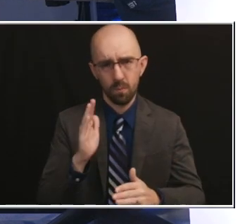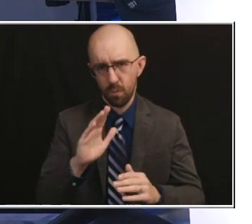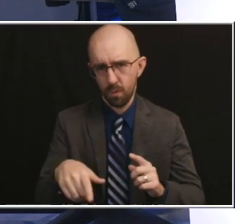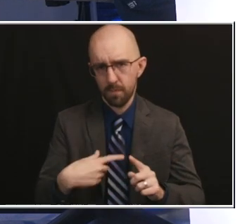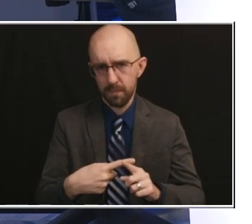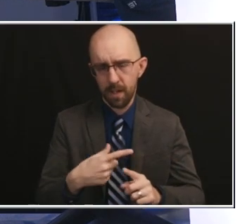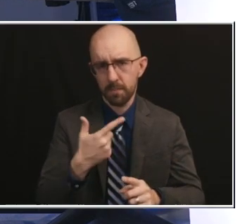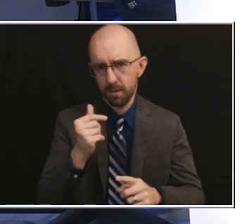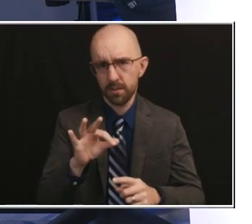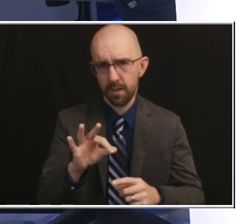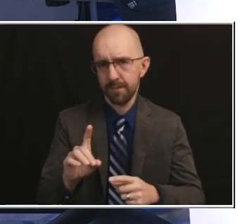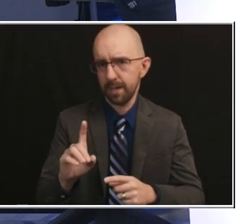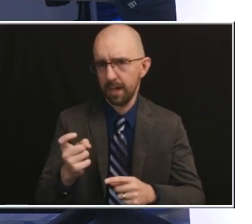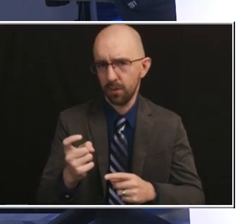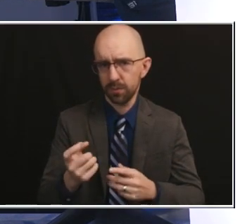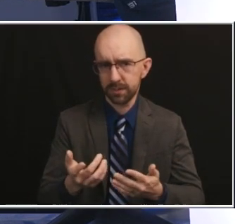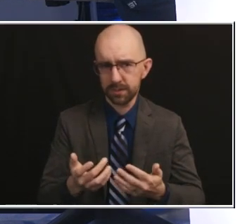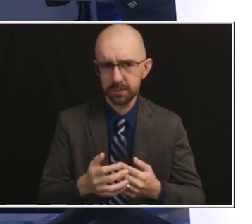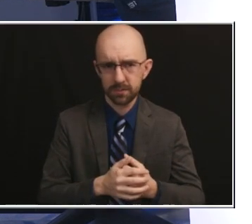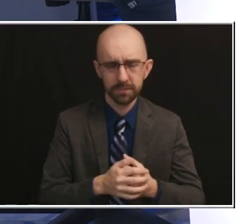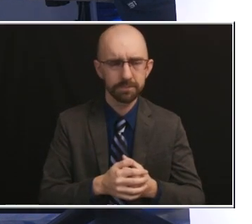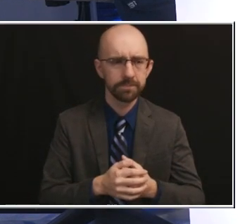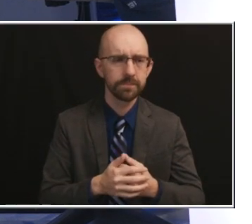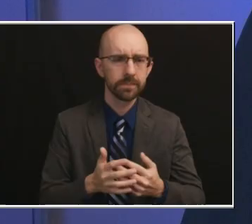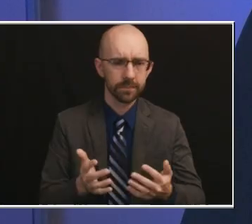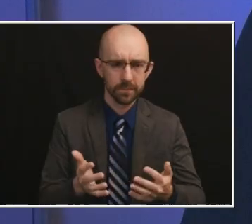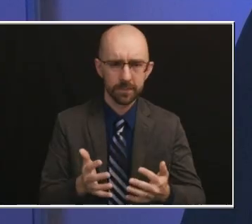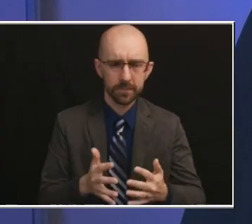the diagnosis? Not